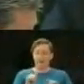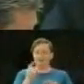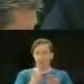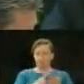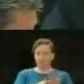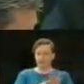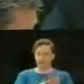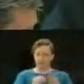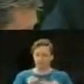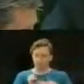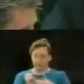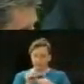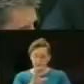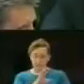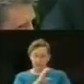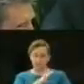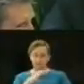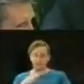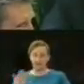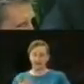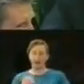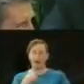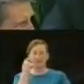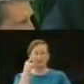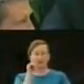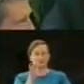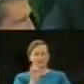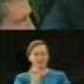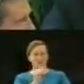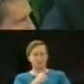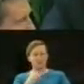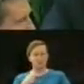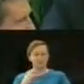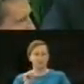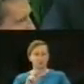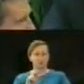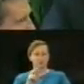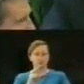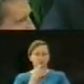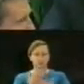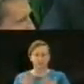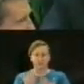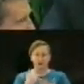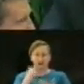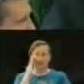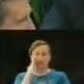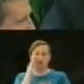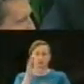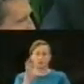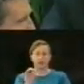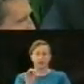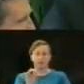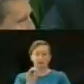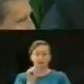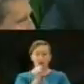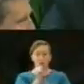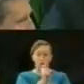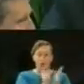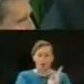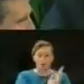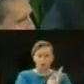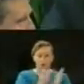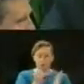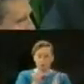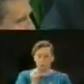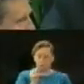Commissioner Hammond, to your committee. I know the county attorney in Hamilton County is one of the members of that committee, and I've corresponded with